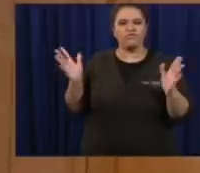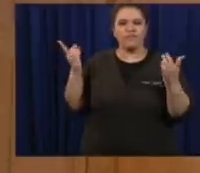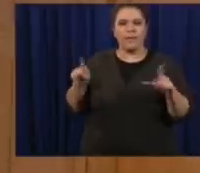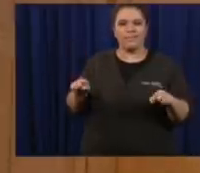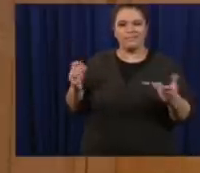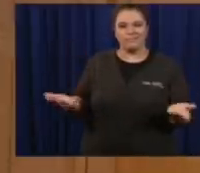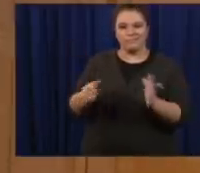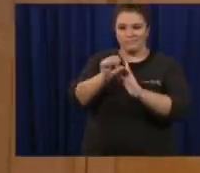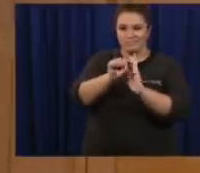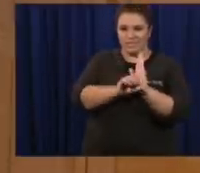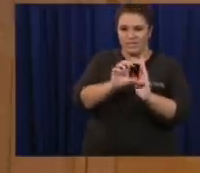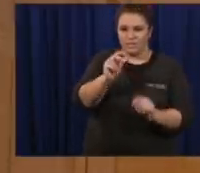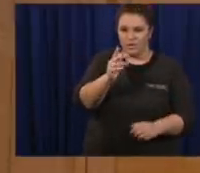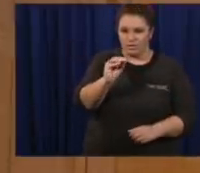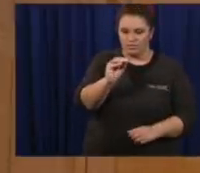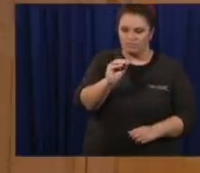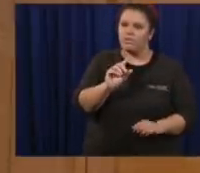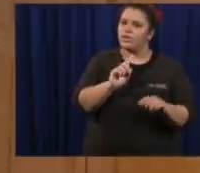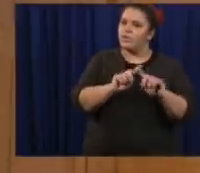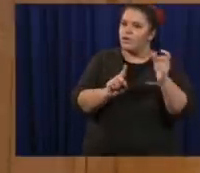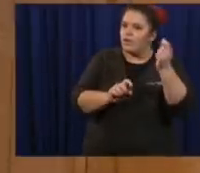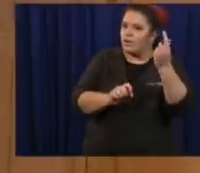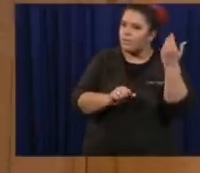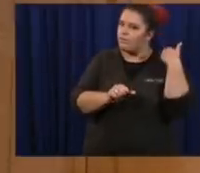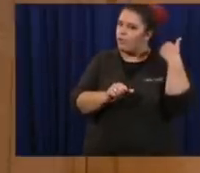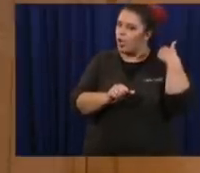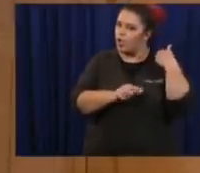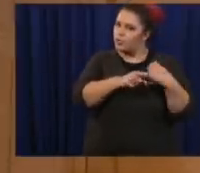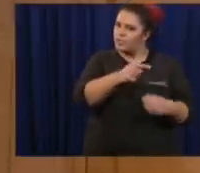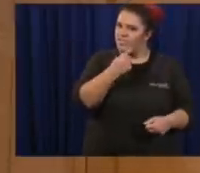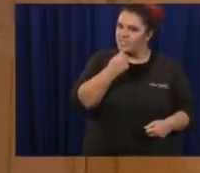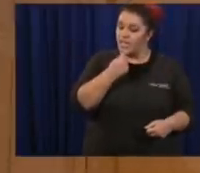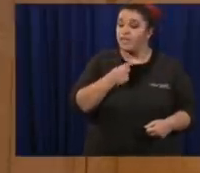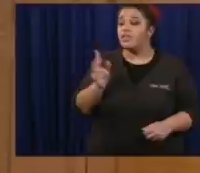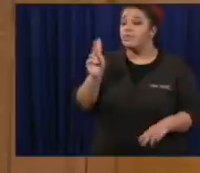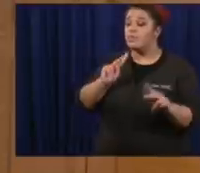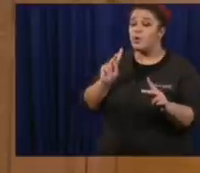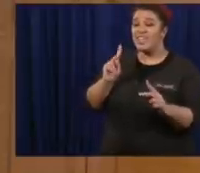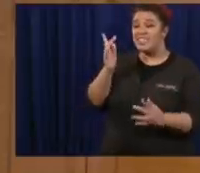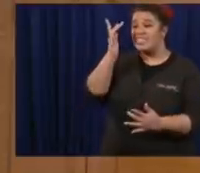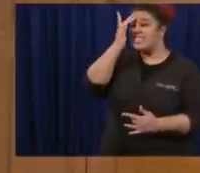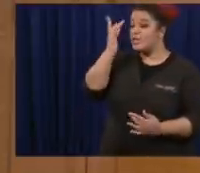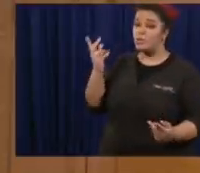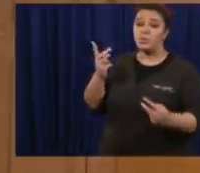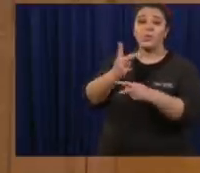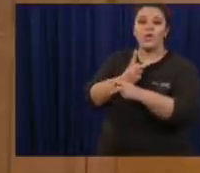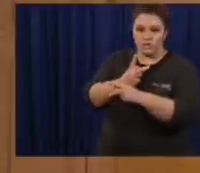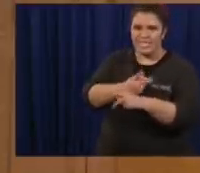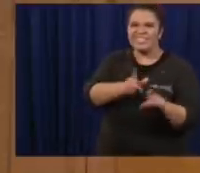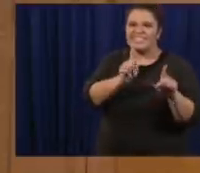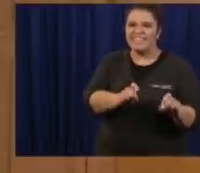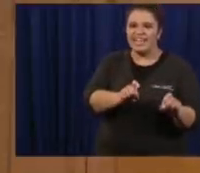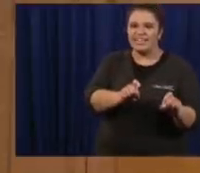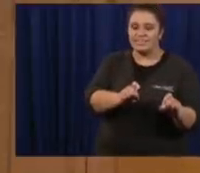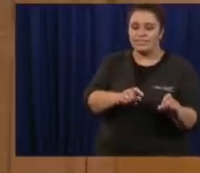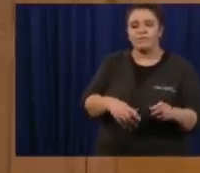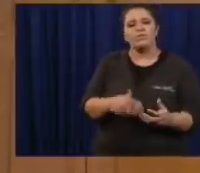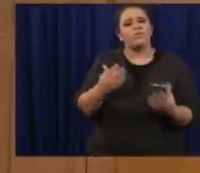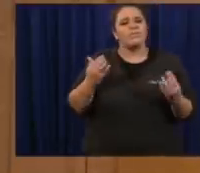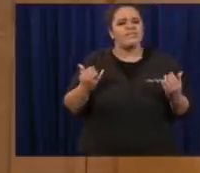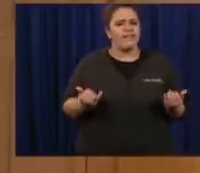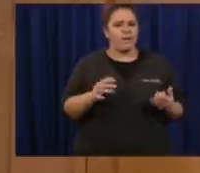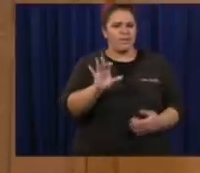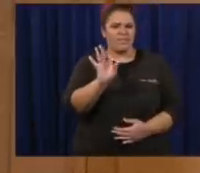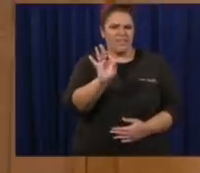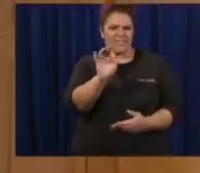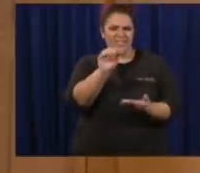told that only the sickest are getting tested. So does 9,000 confirmed cases, does that seem low? Were all